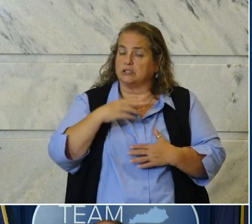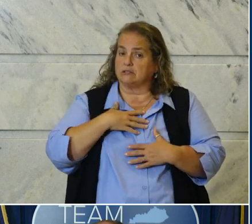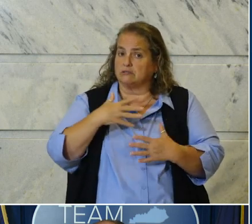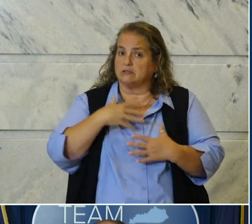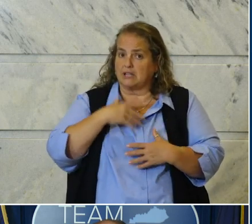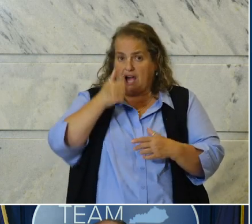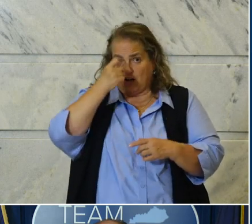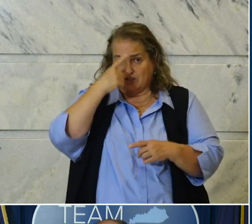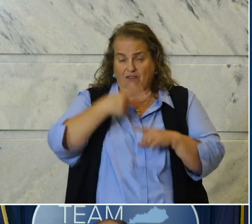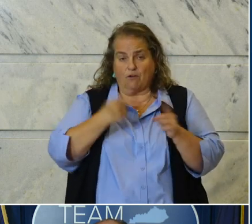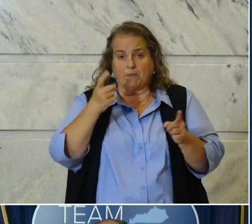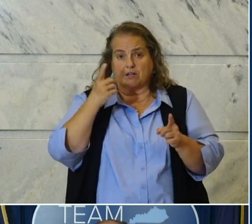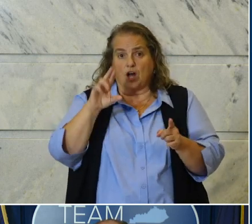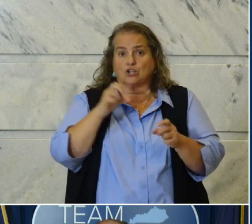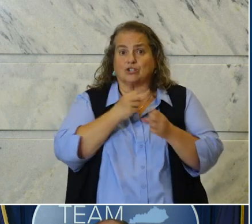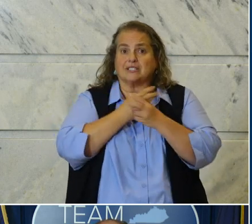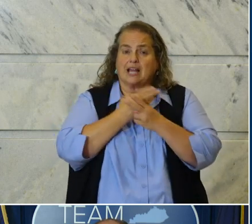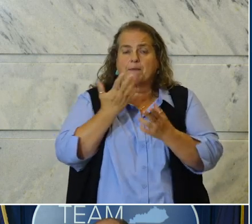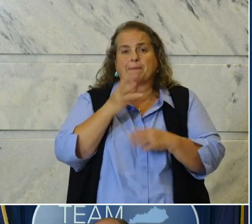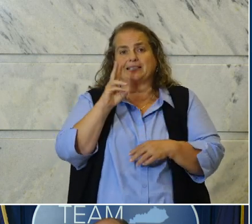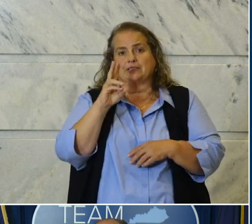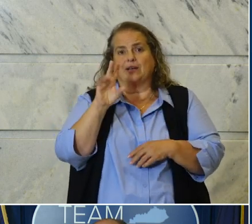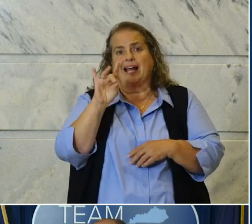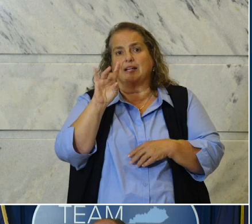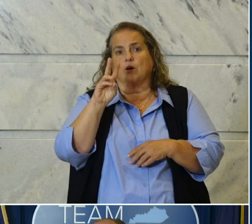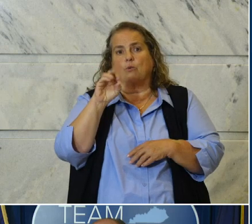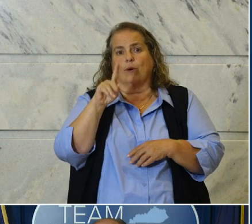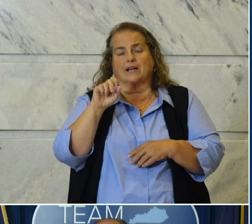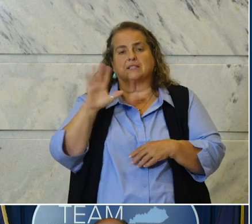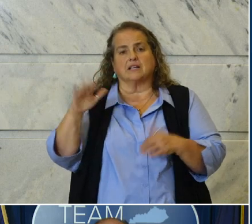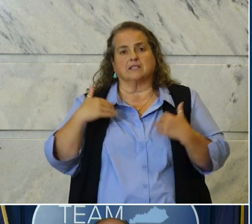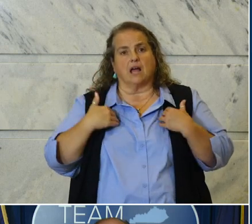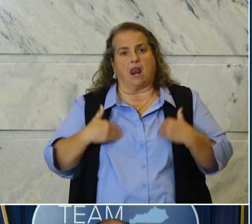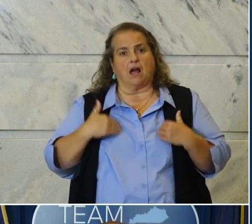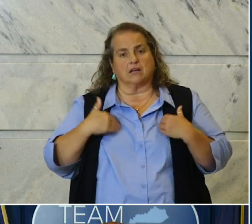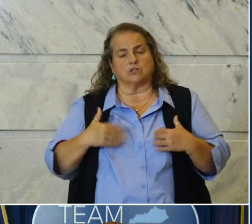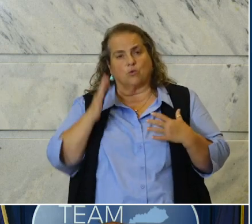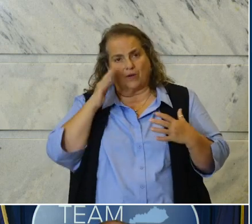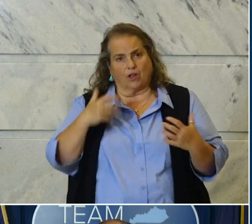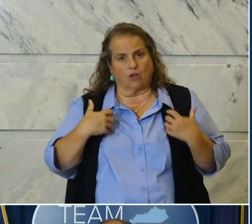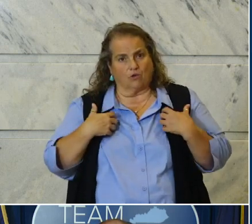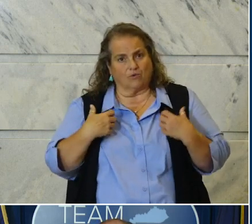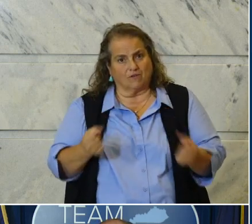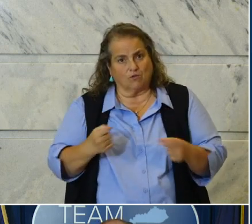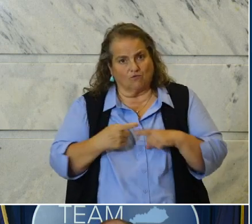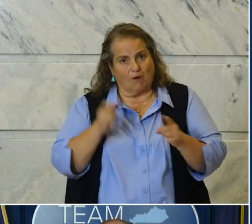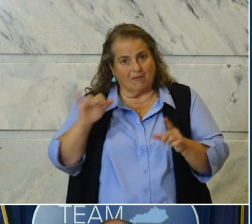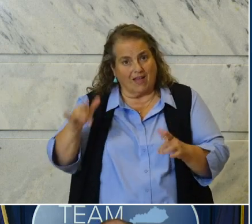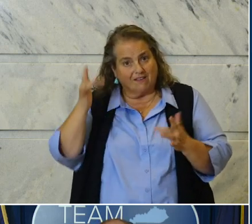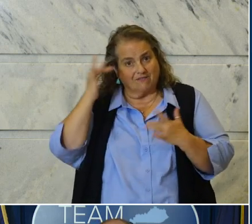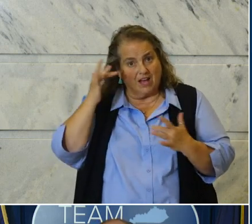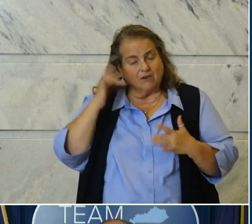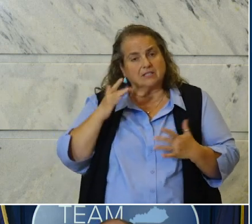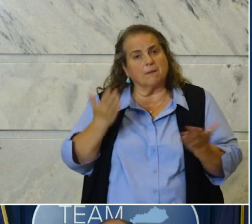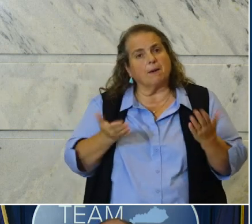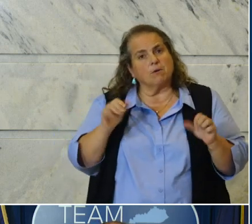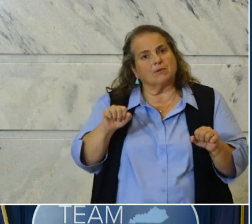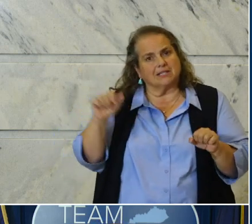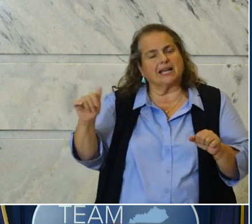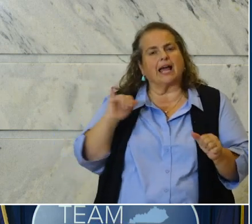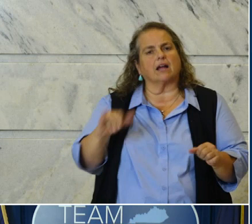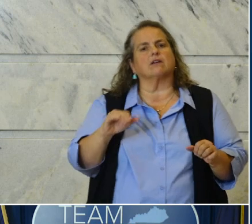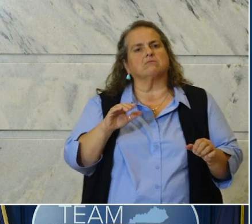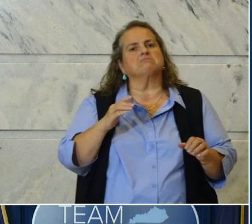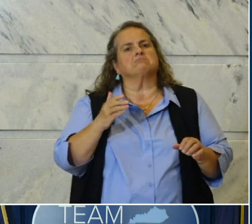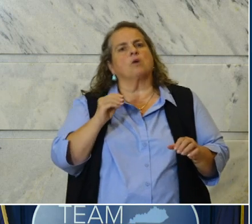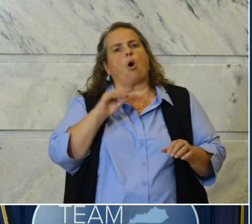that maybe 6 to 8 weeks of his lungs healing from this terrible virus, that potentially he may get off of that oxygen, and I think